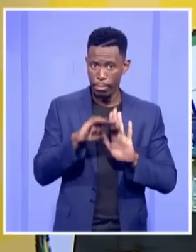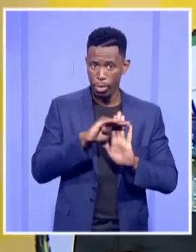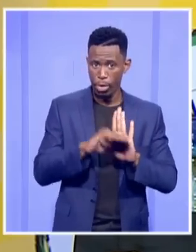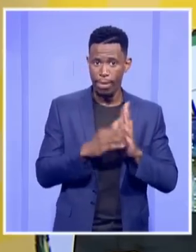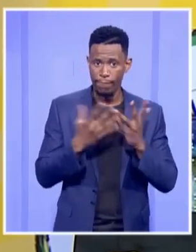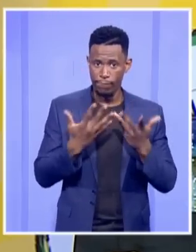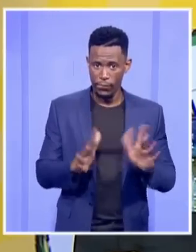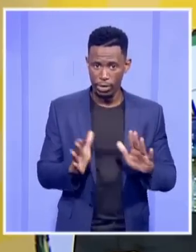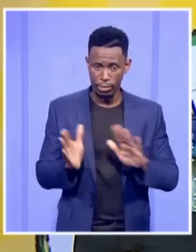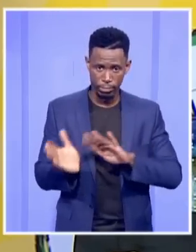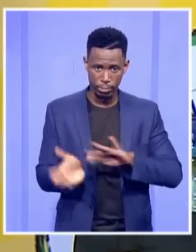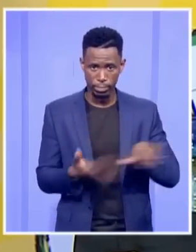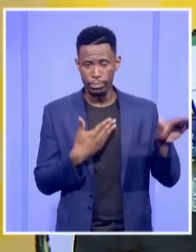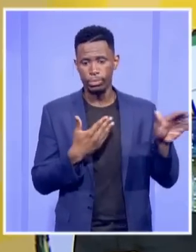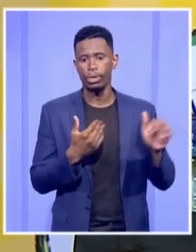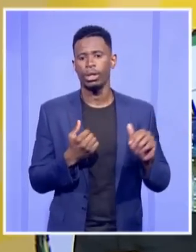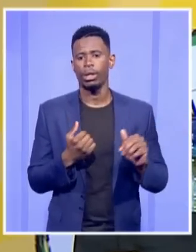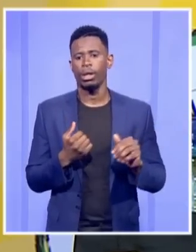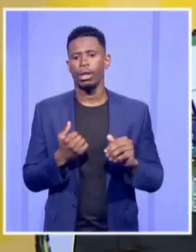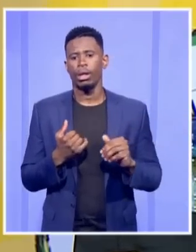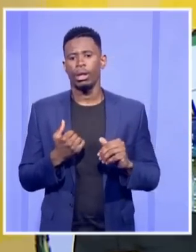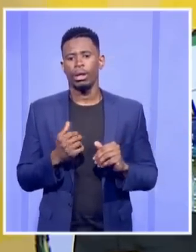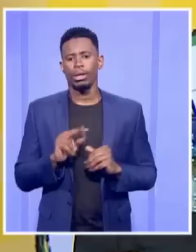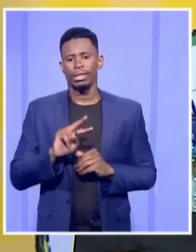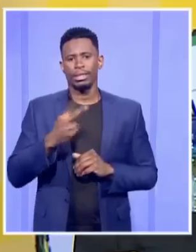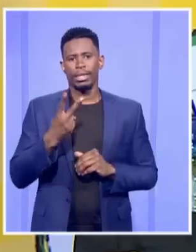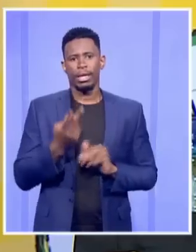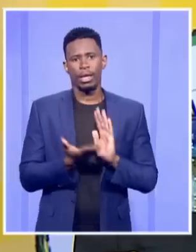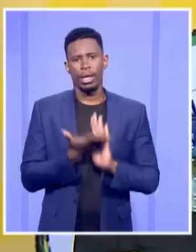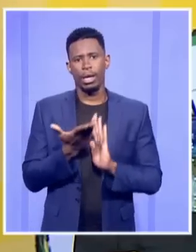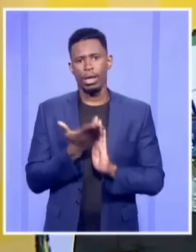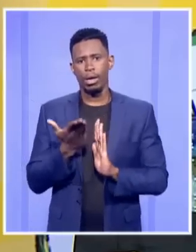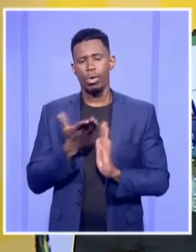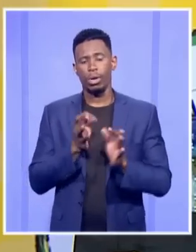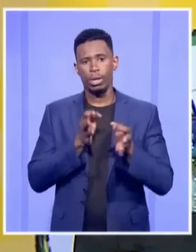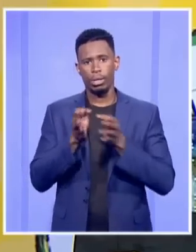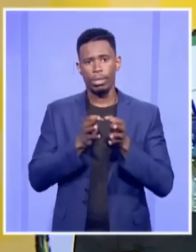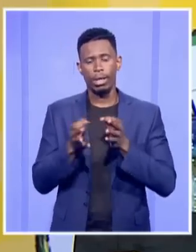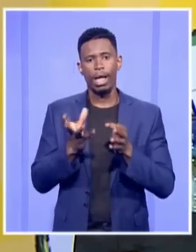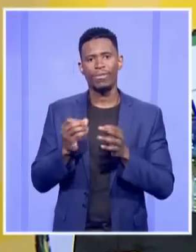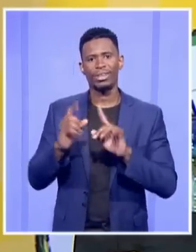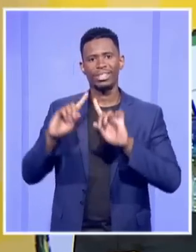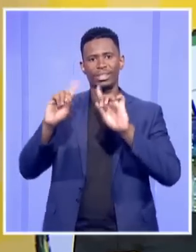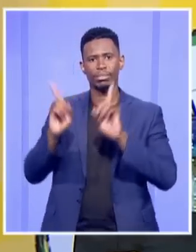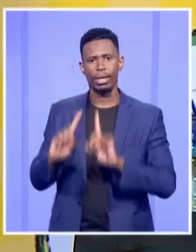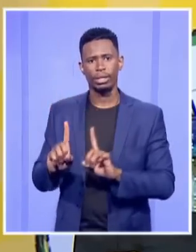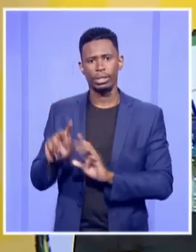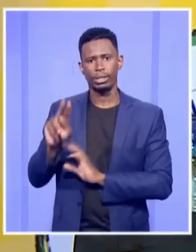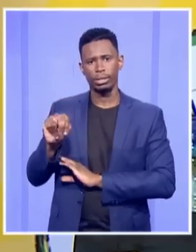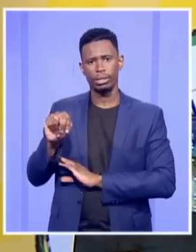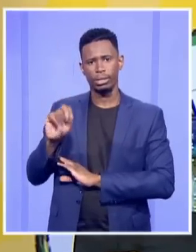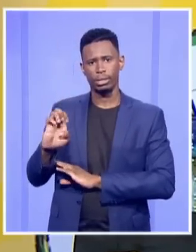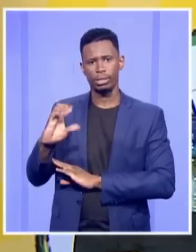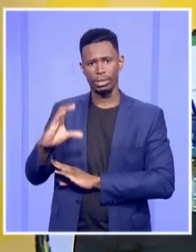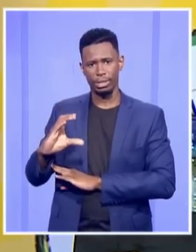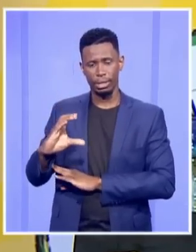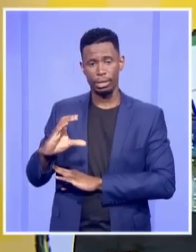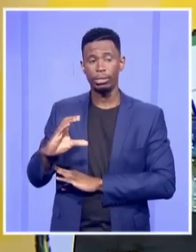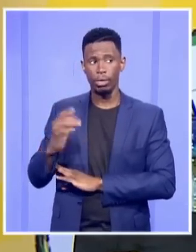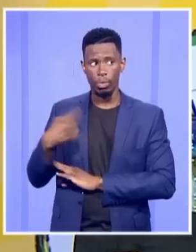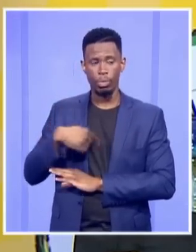update that we must give you is around our special NEC. We had a special National Executive Committee of the ANC